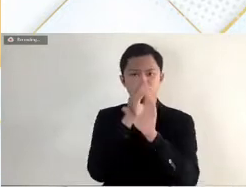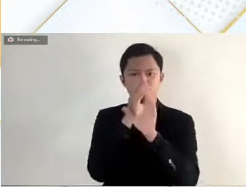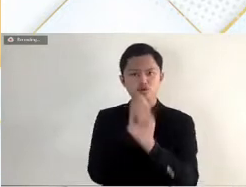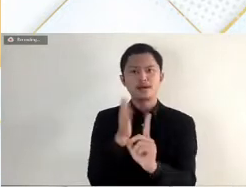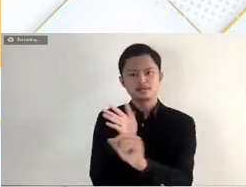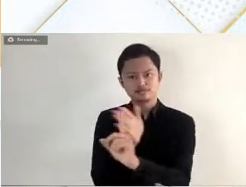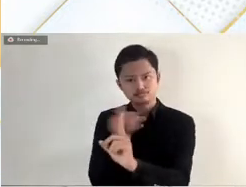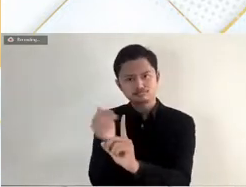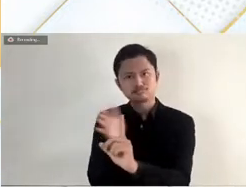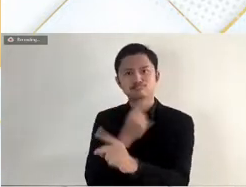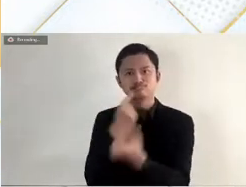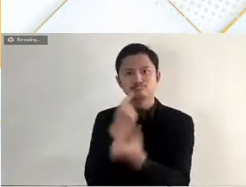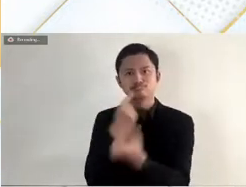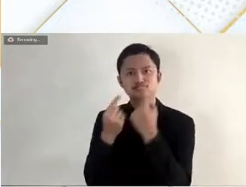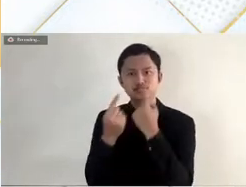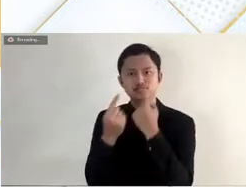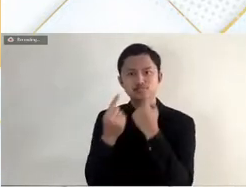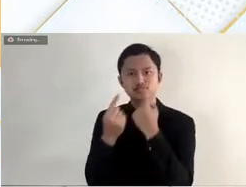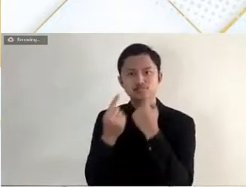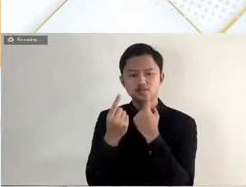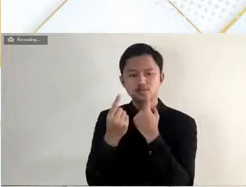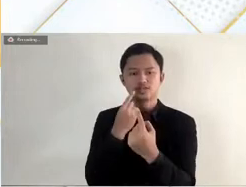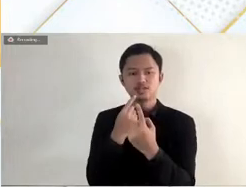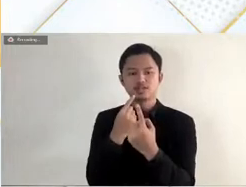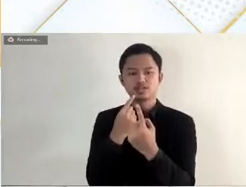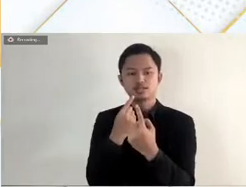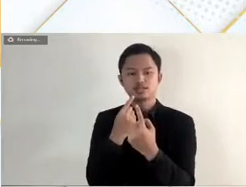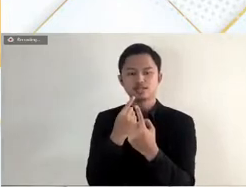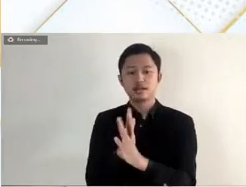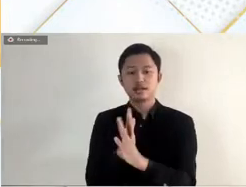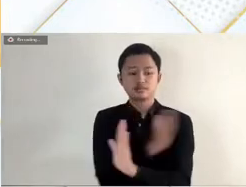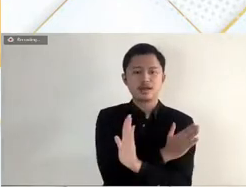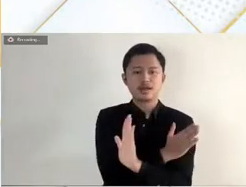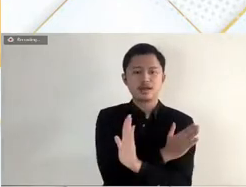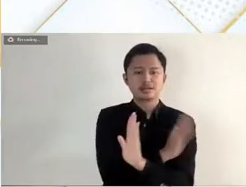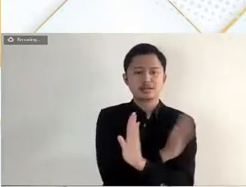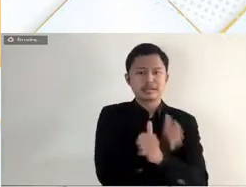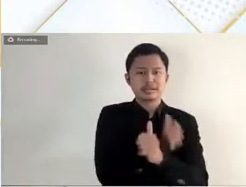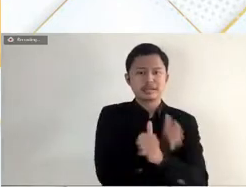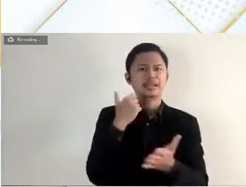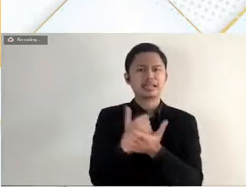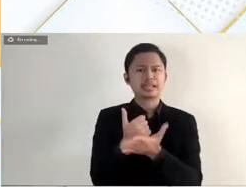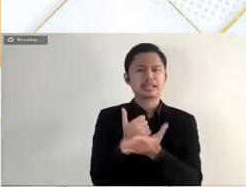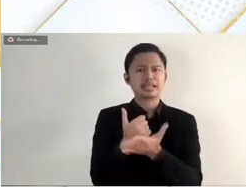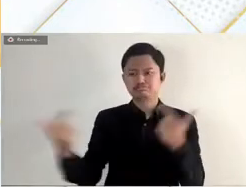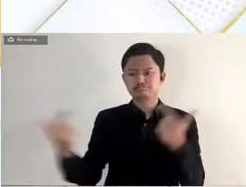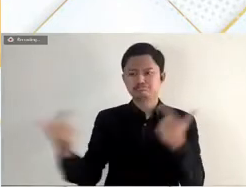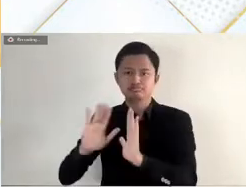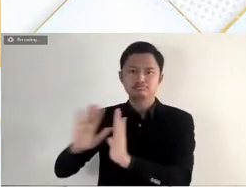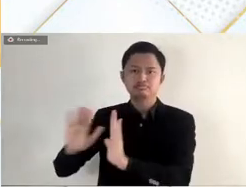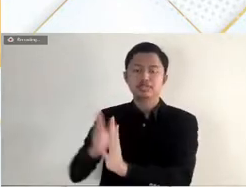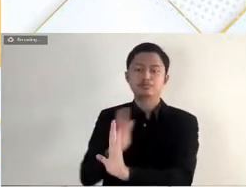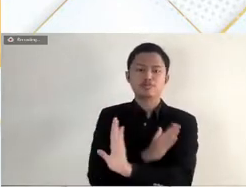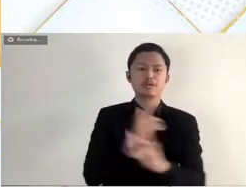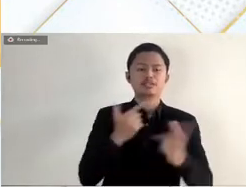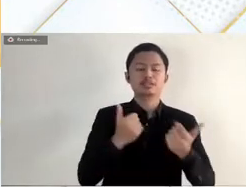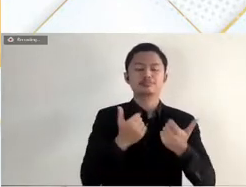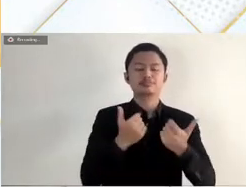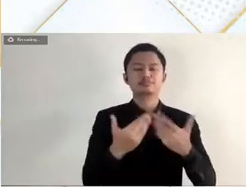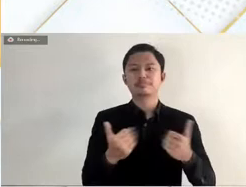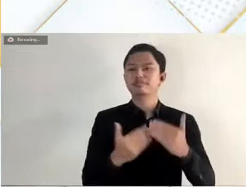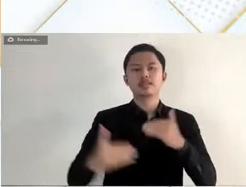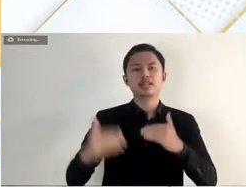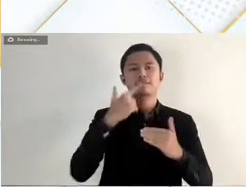goes, prevention is better than cure. It really rings true in this situation.